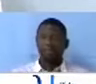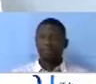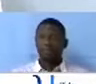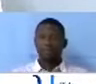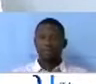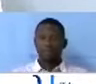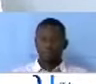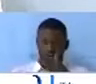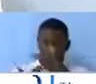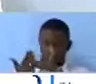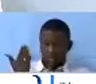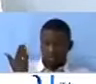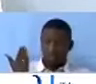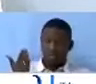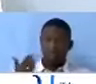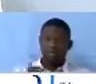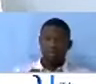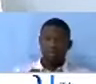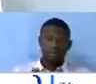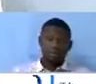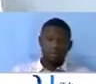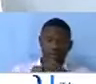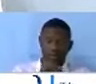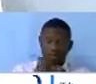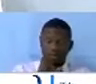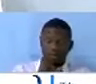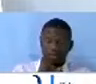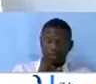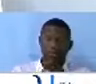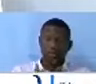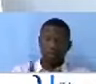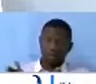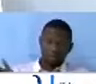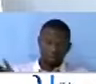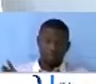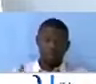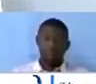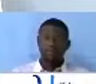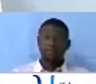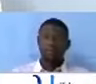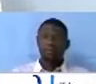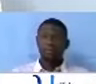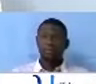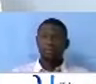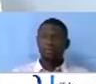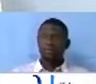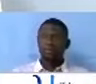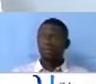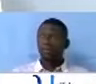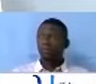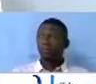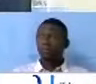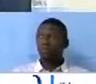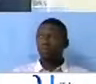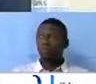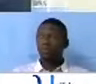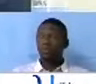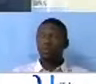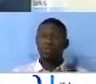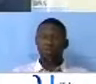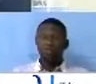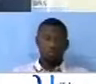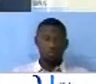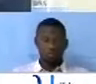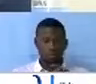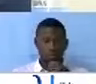These are the detention registers extracted. I am requesting that you do a proper investigation because I am seeing your names. Okay, what we would do